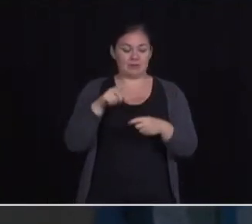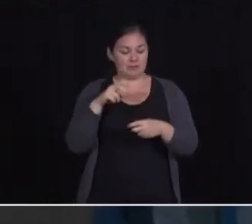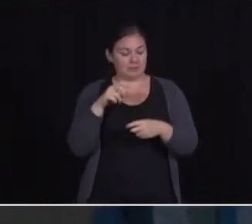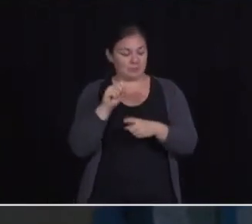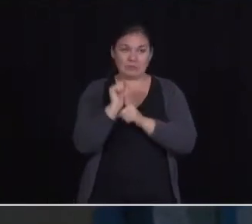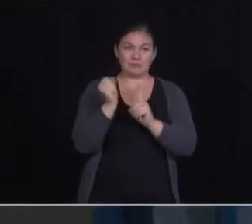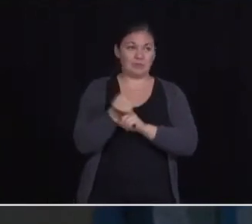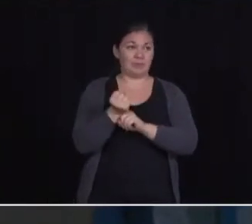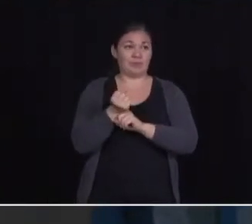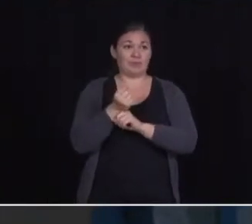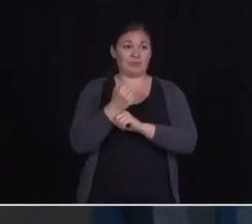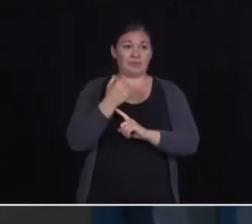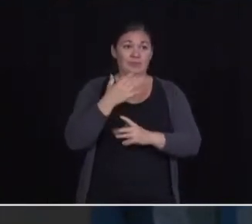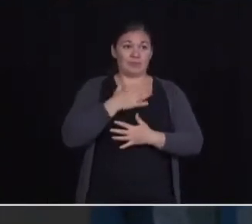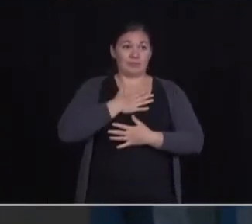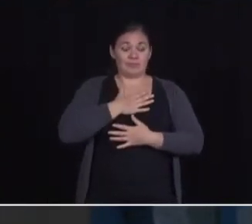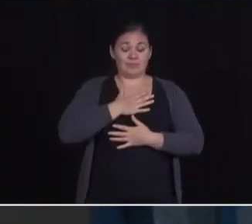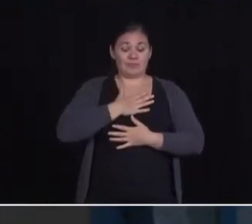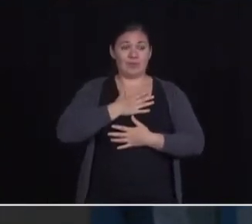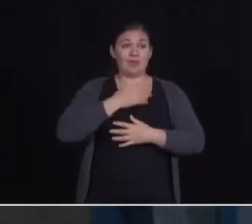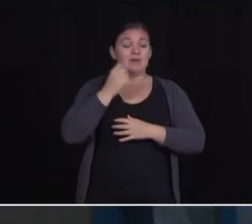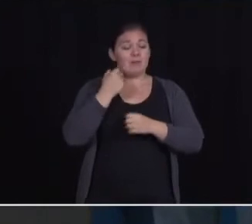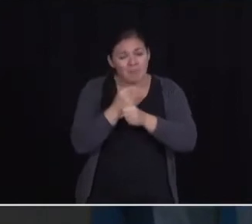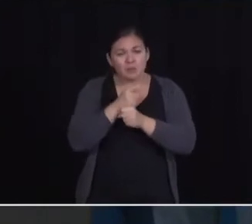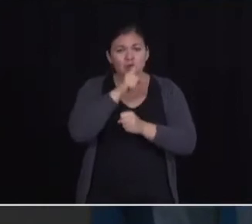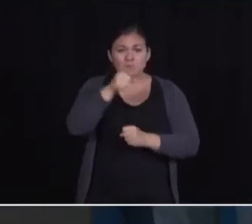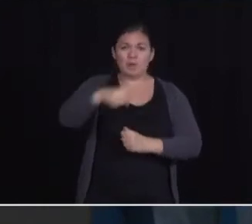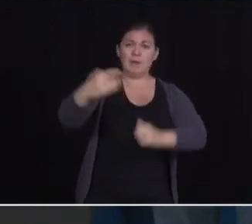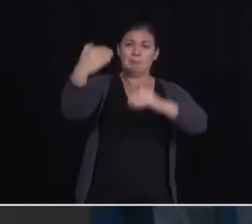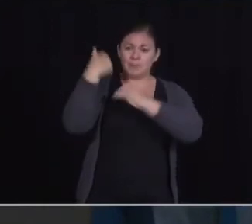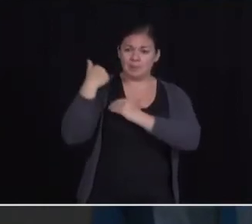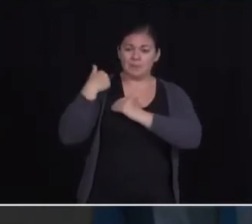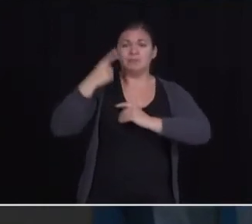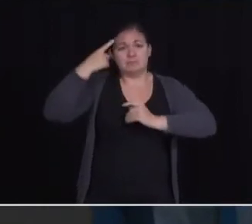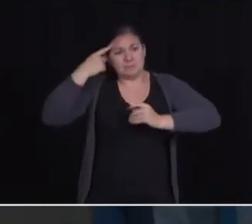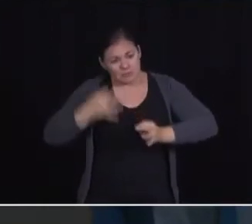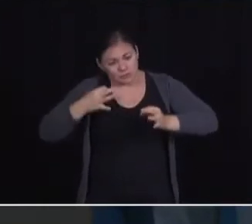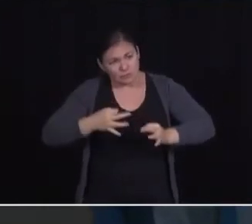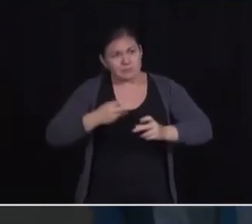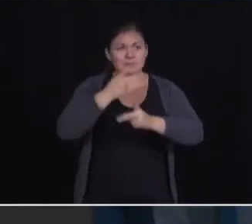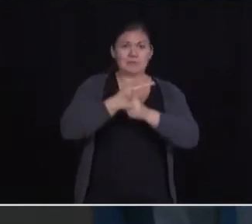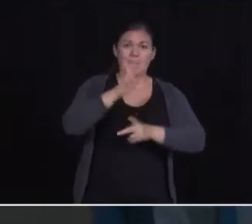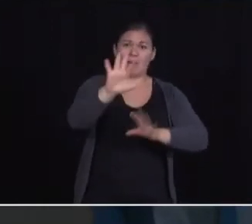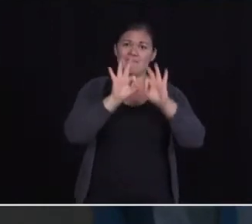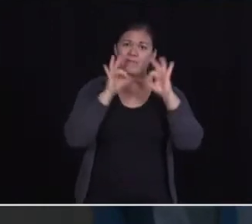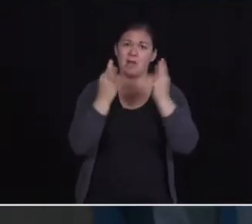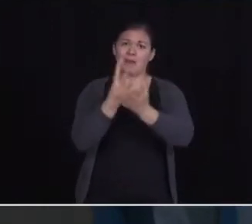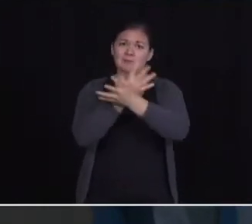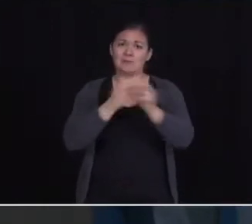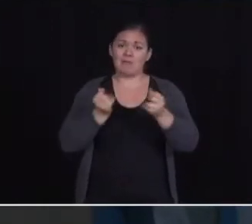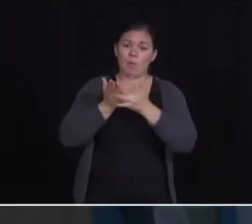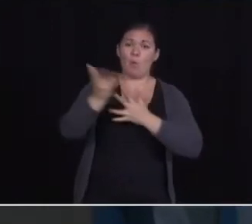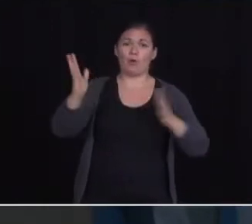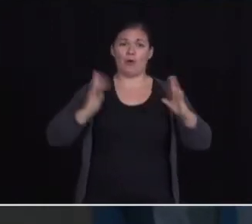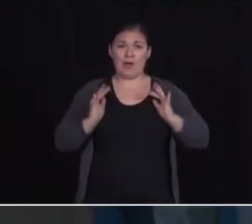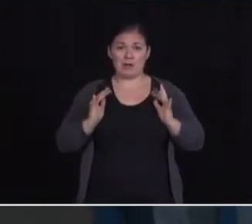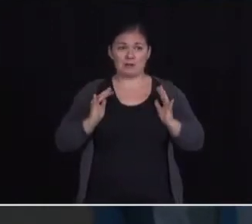families safe this holiday. We must do everything we can to stop this surge and keep everyone safe and